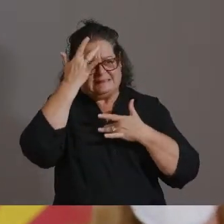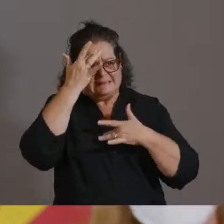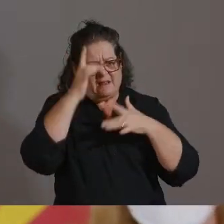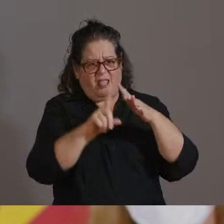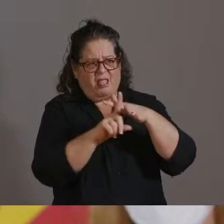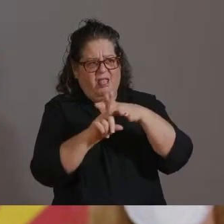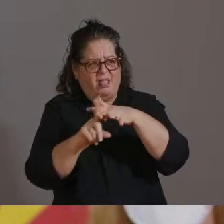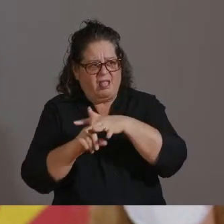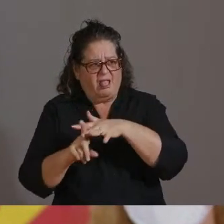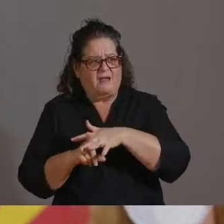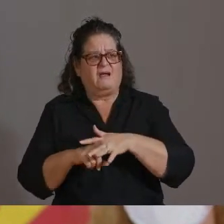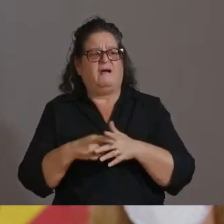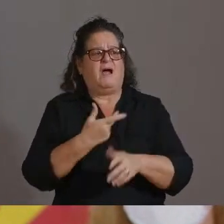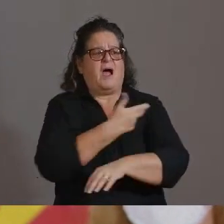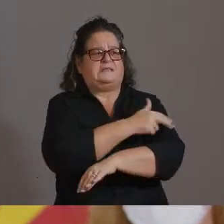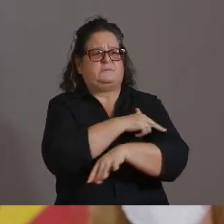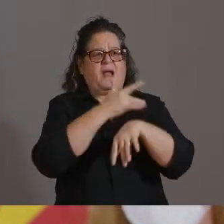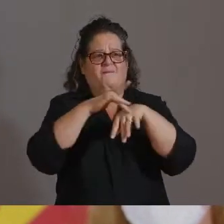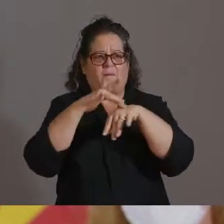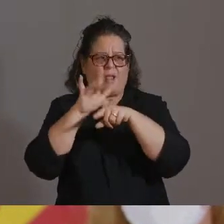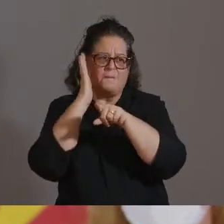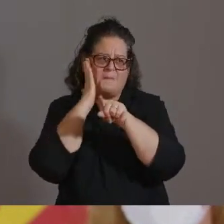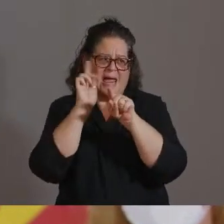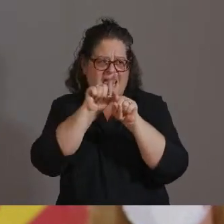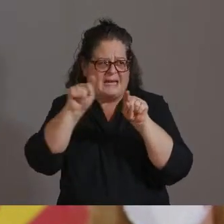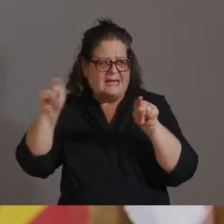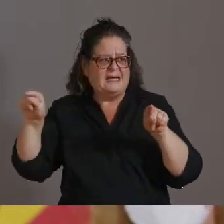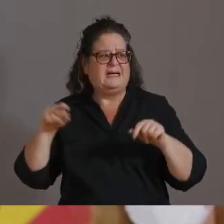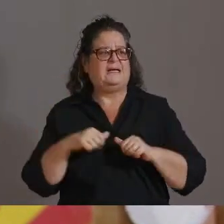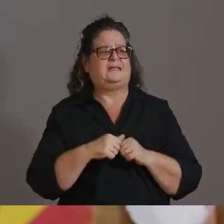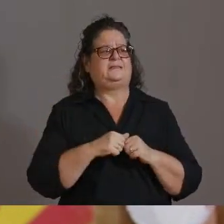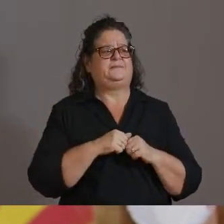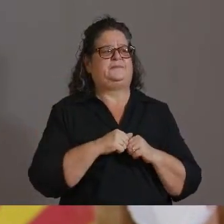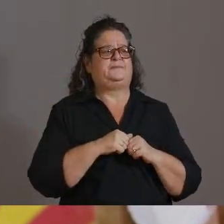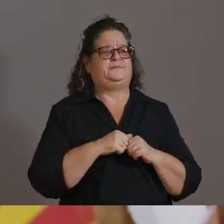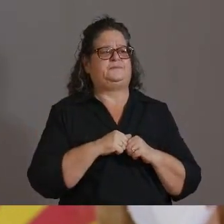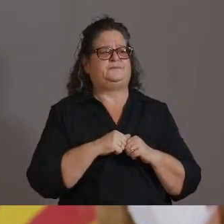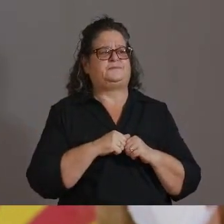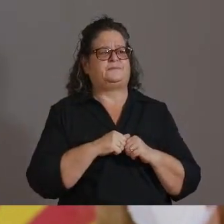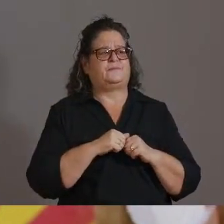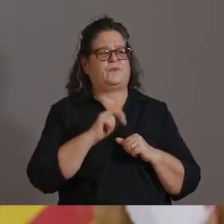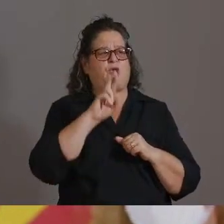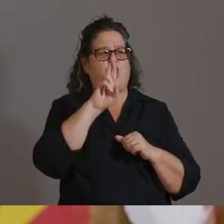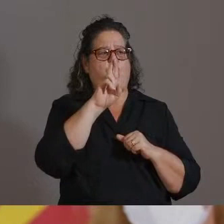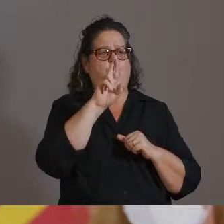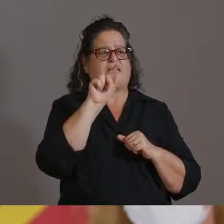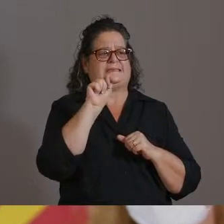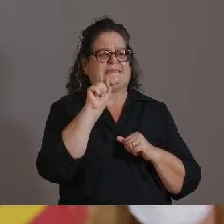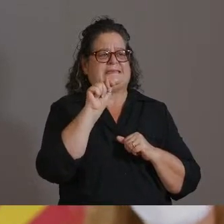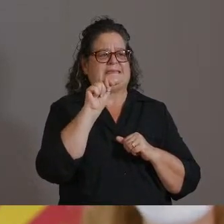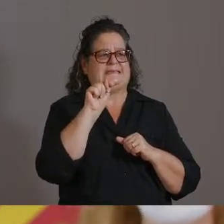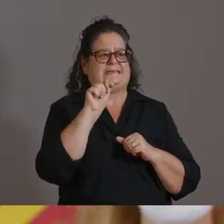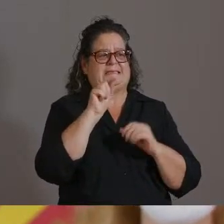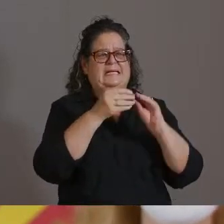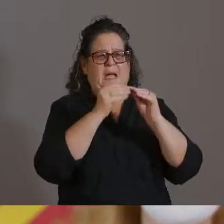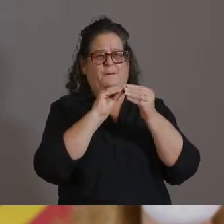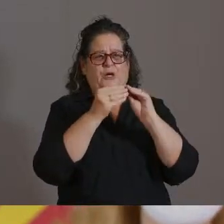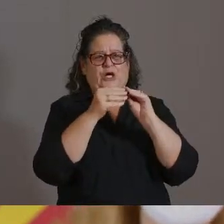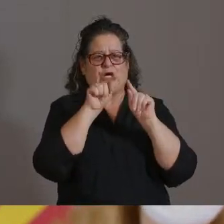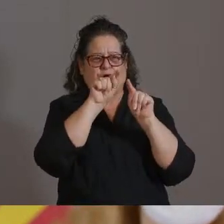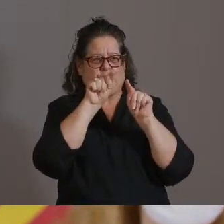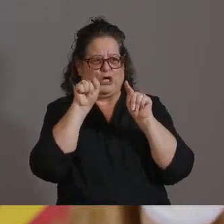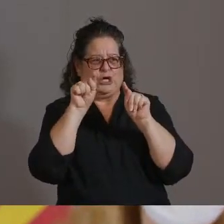has the lowest R0 in the country. We have seen that the overwhelming majority